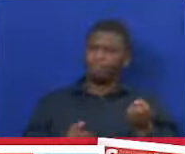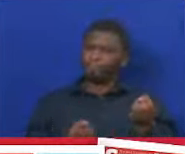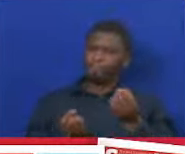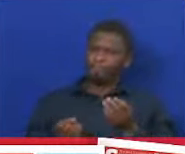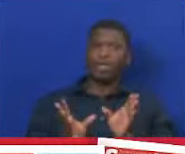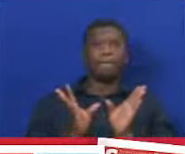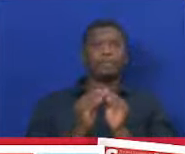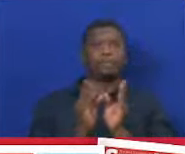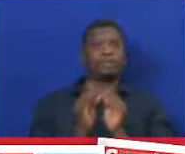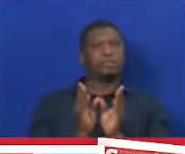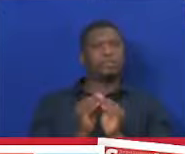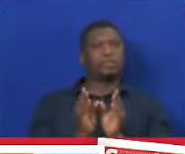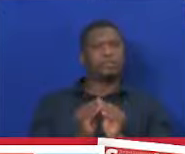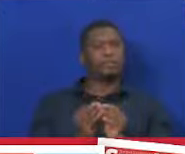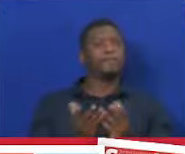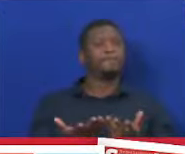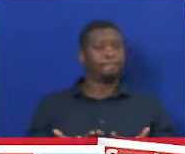at the